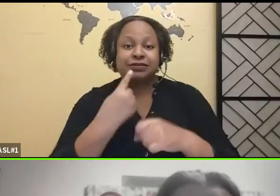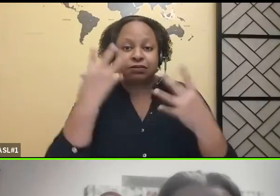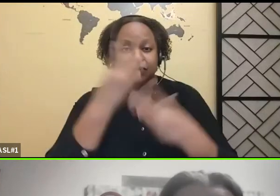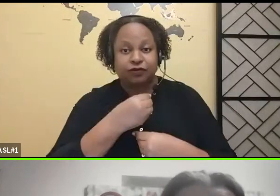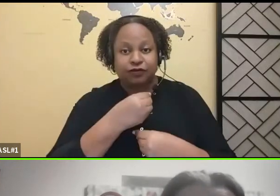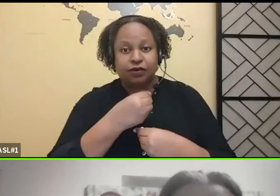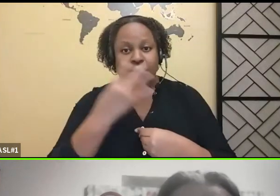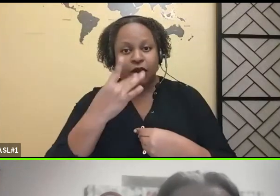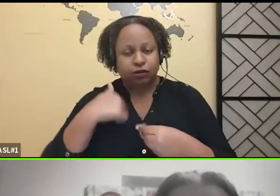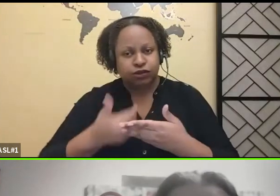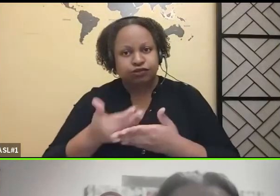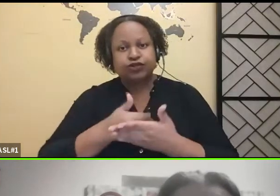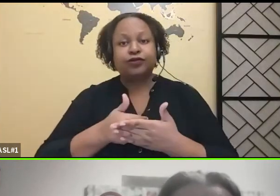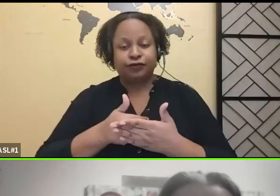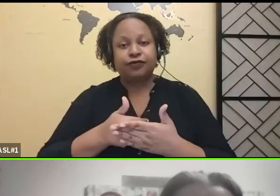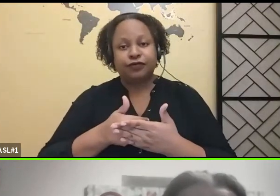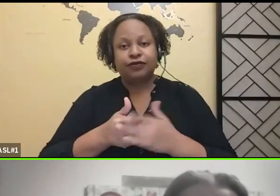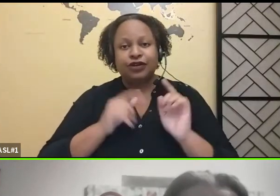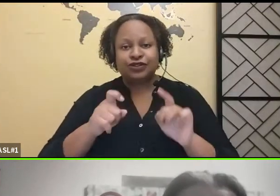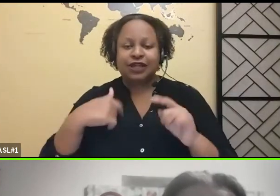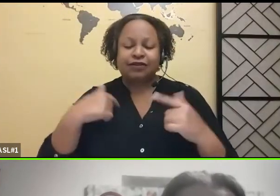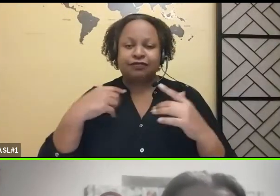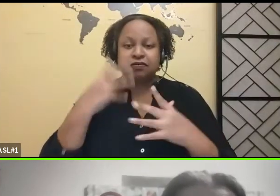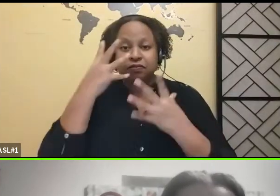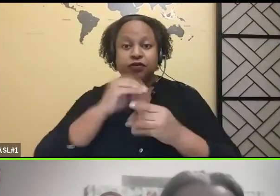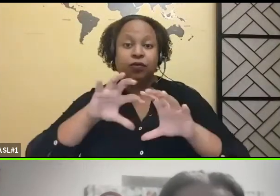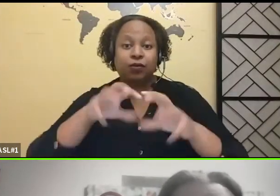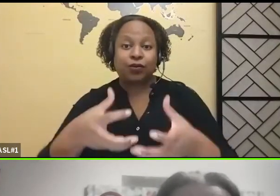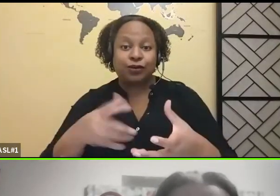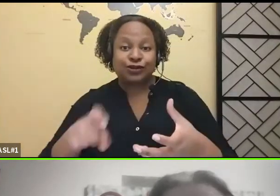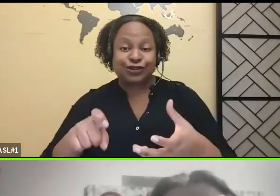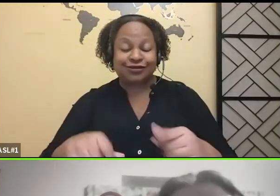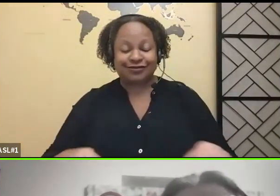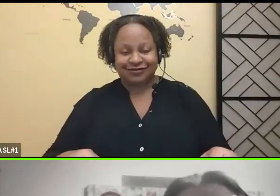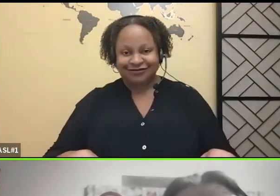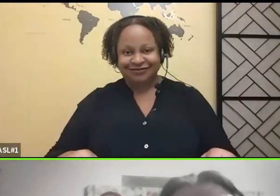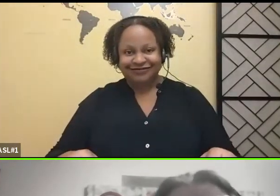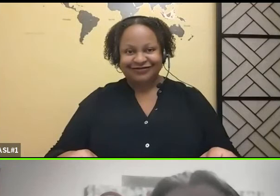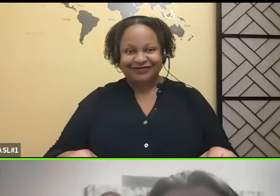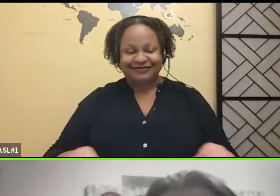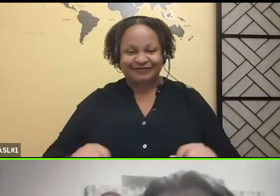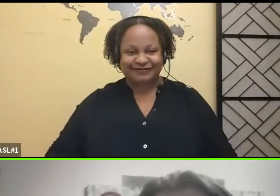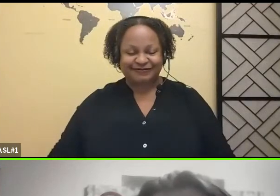it. The world deserves to be beautiful, you know?